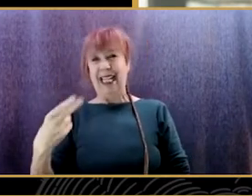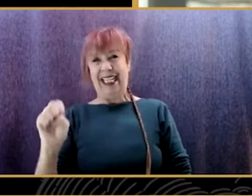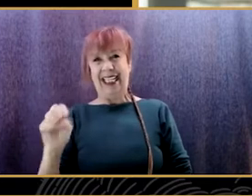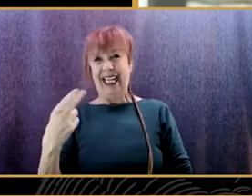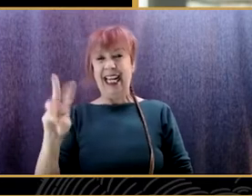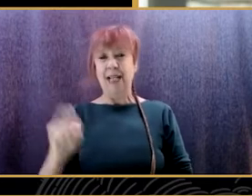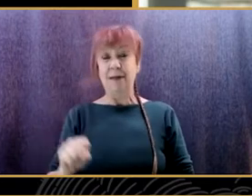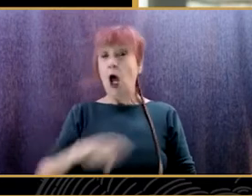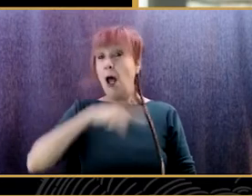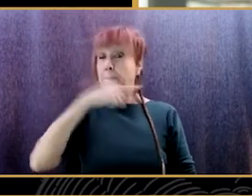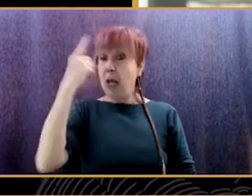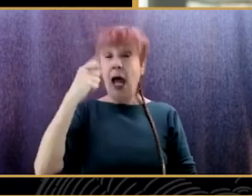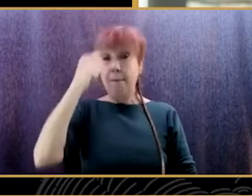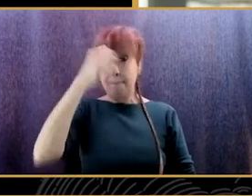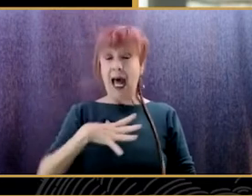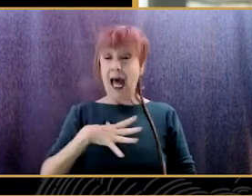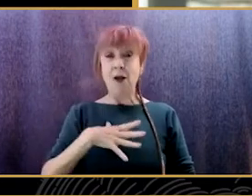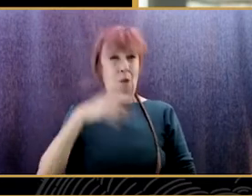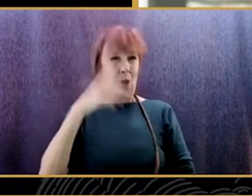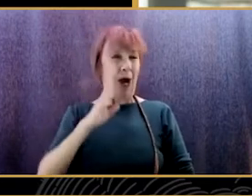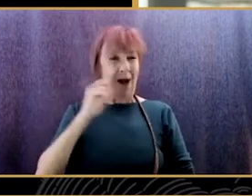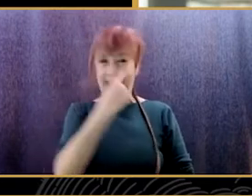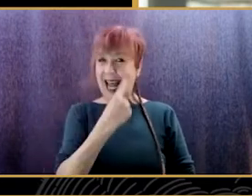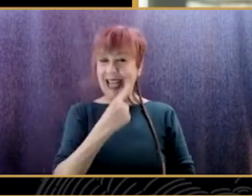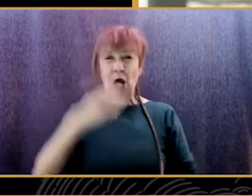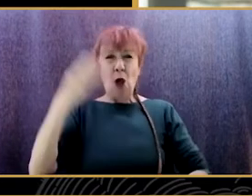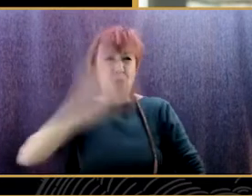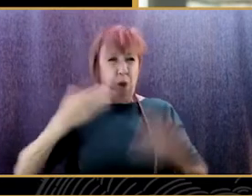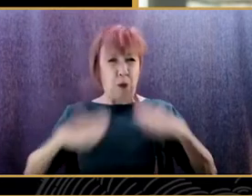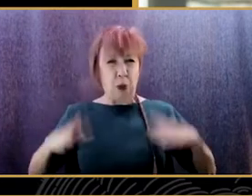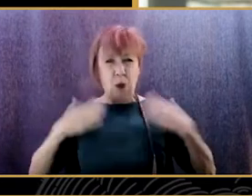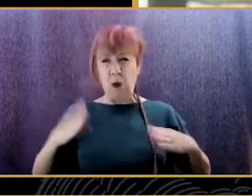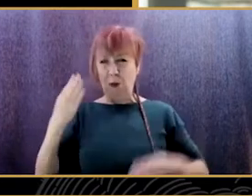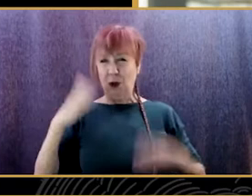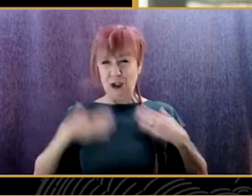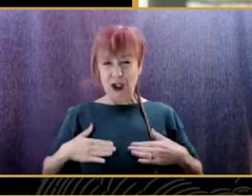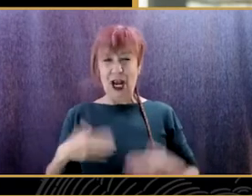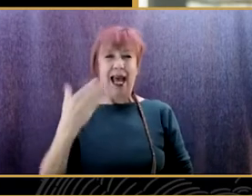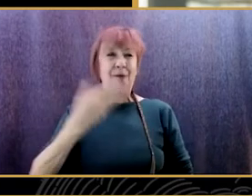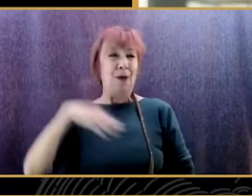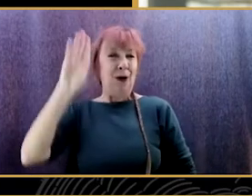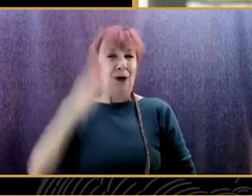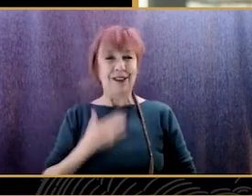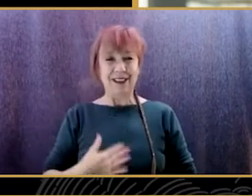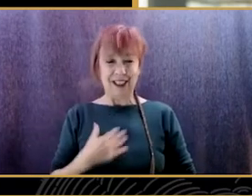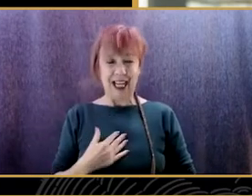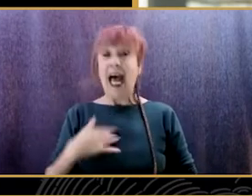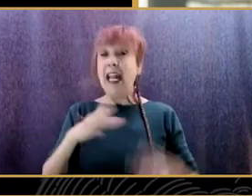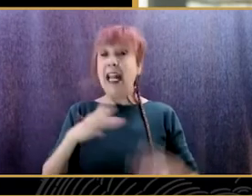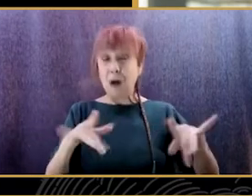with brown eyes, and I'm wearing an indigo blue suit and a powder blue shirt, and I'm recording from the lobby of the Poetry Foundation.